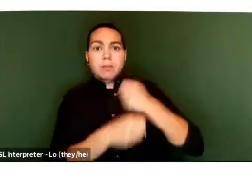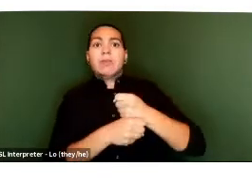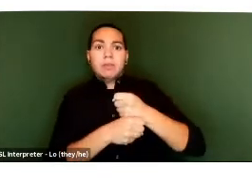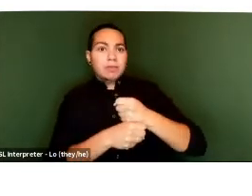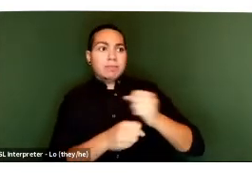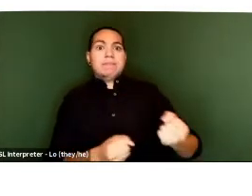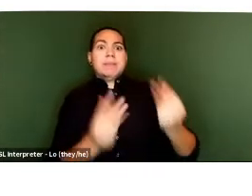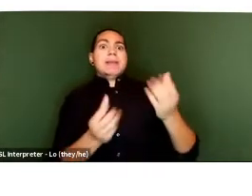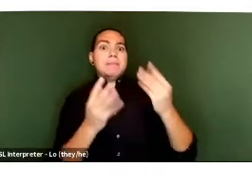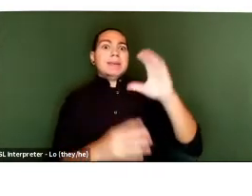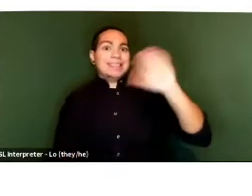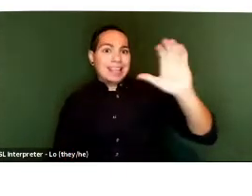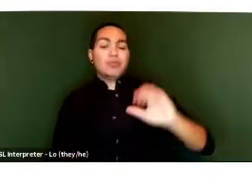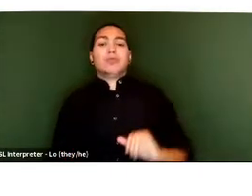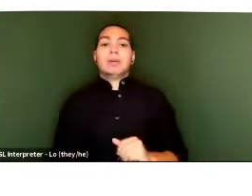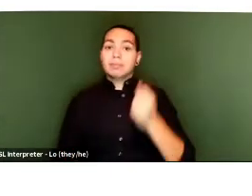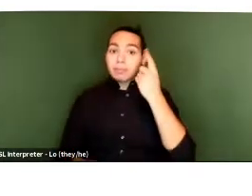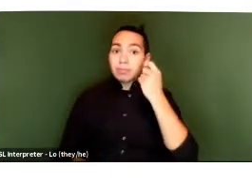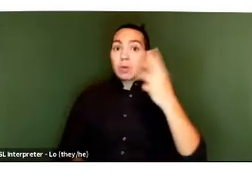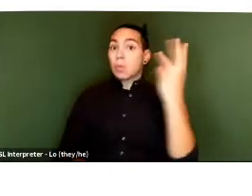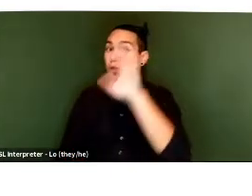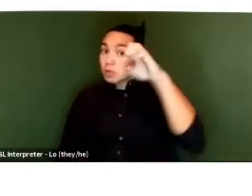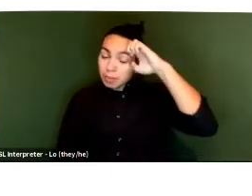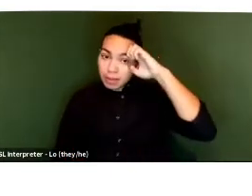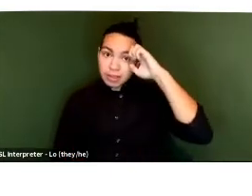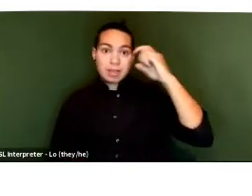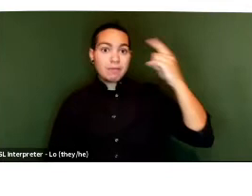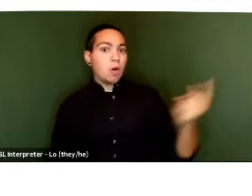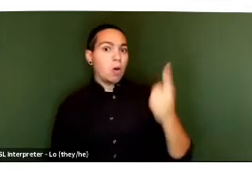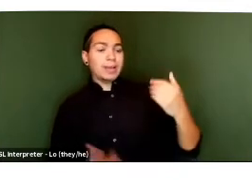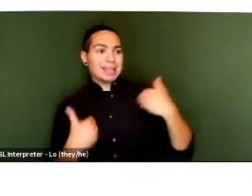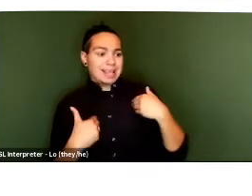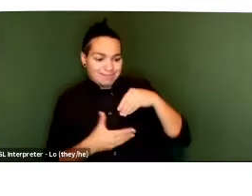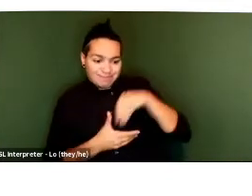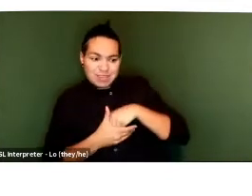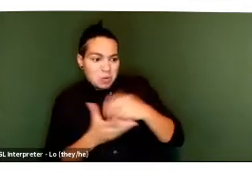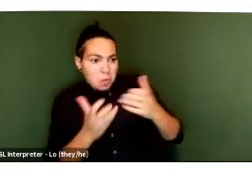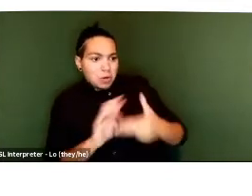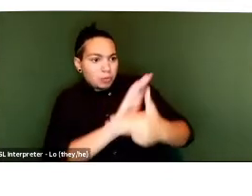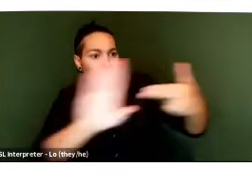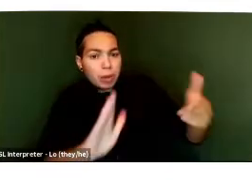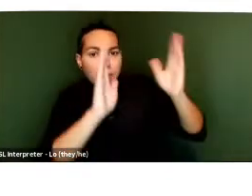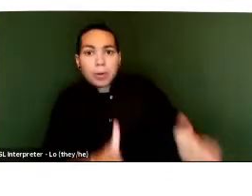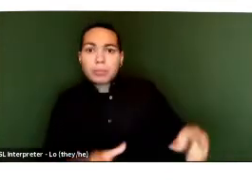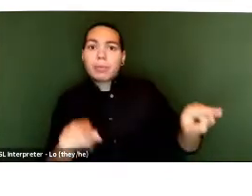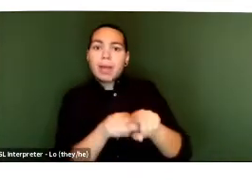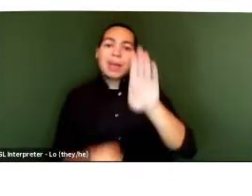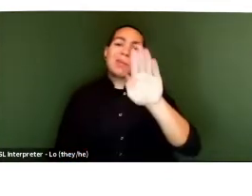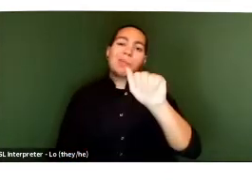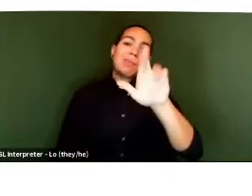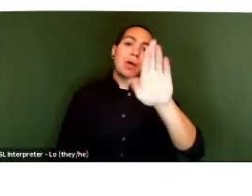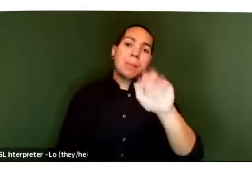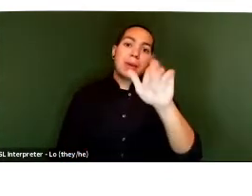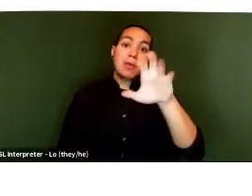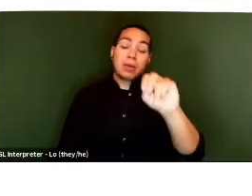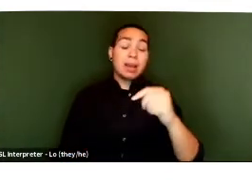sort of characteristic desire to call someone a barbarian, for example. And I would argue, and many others have